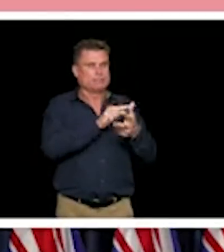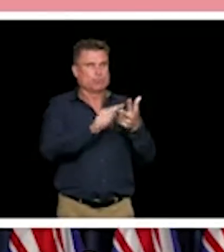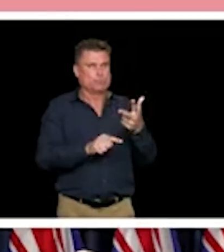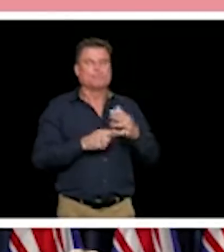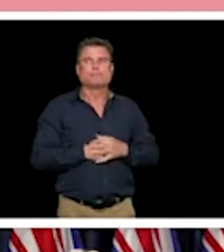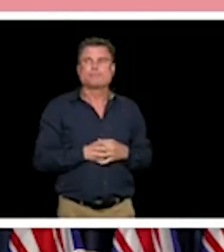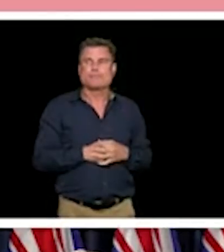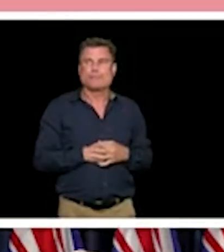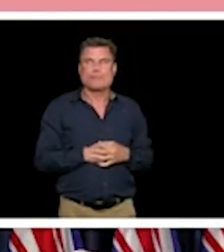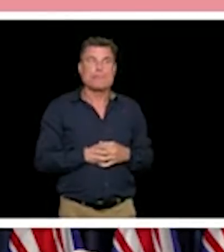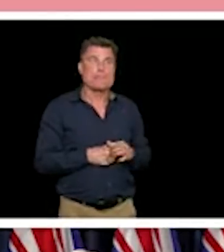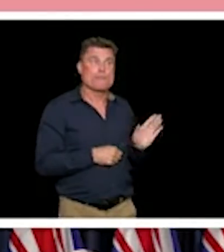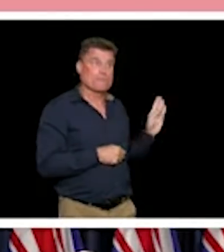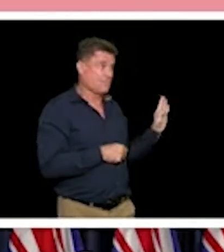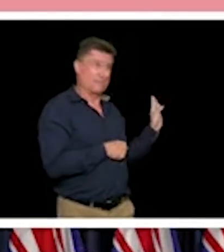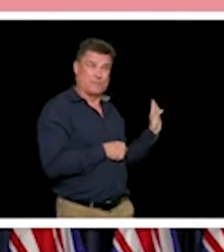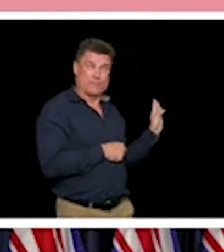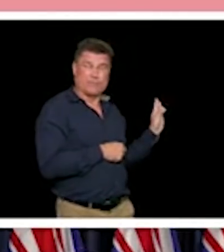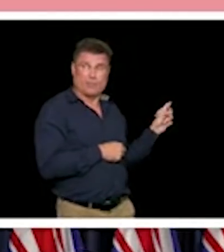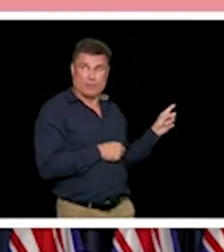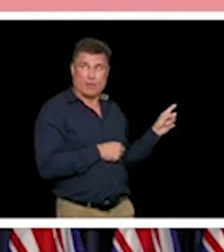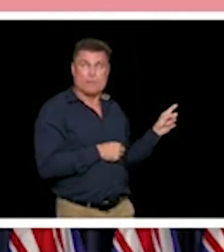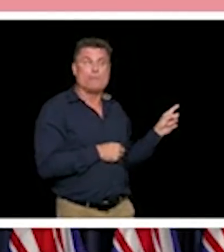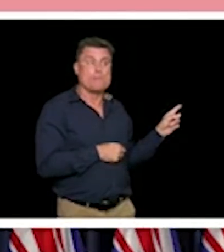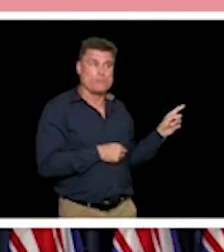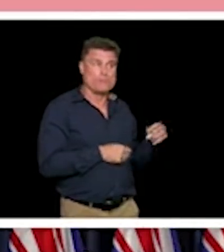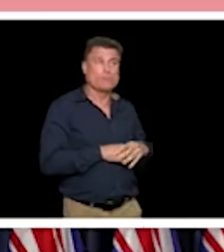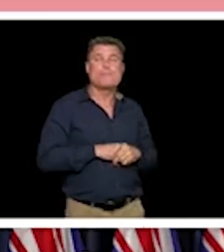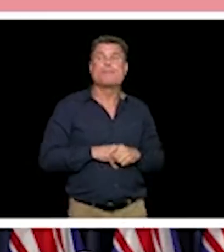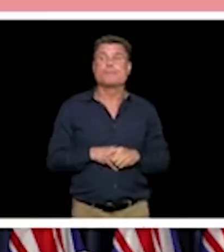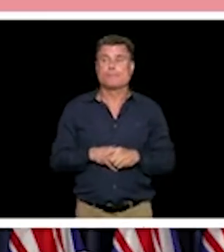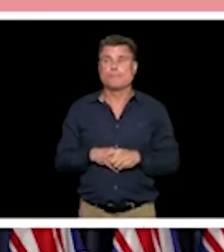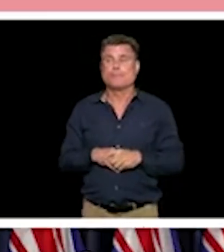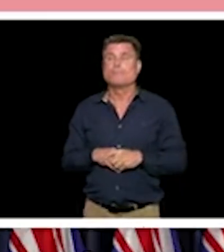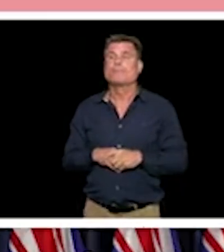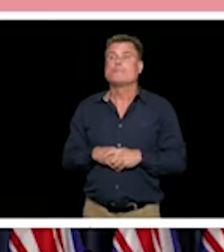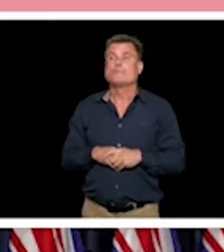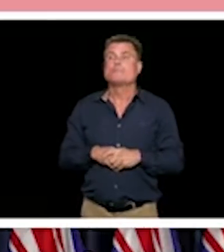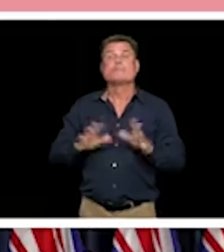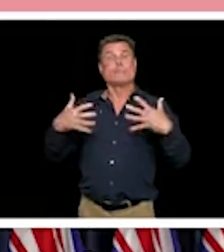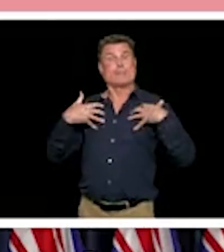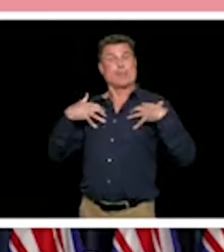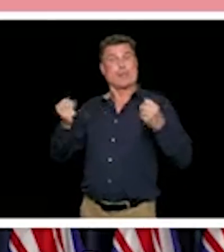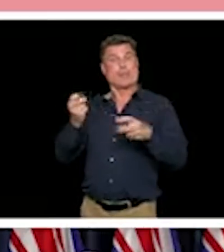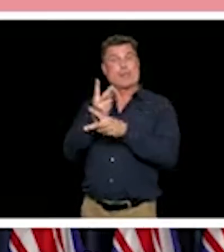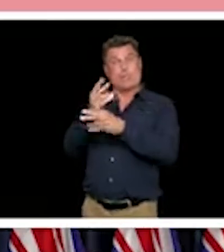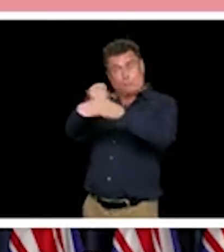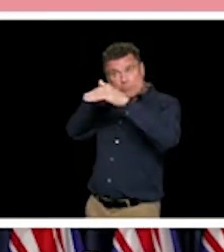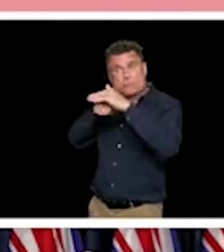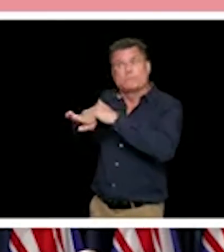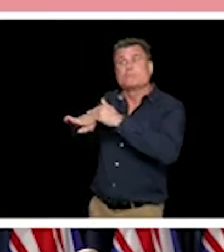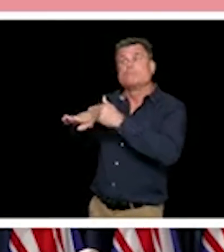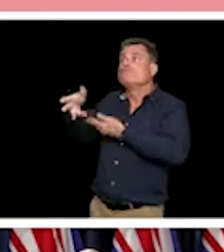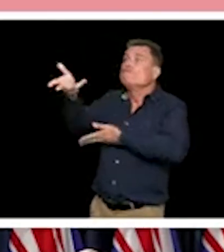and again we see a differential where 30% of Japanese, Korean, and other South Asian respondents were